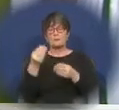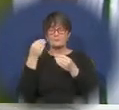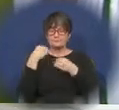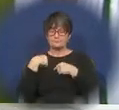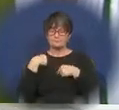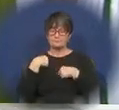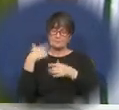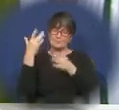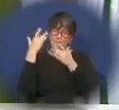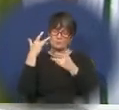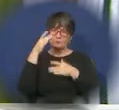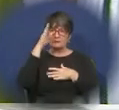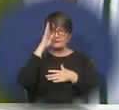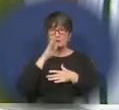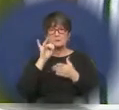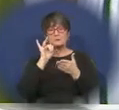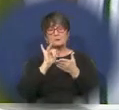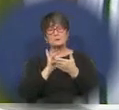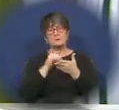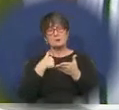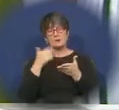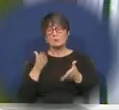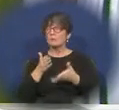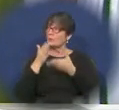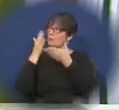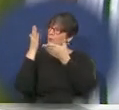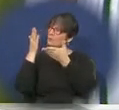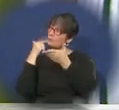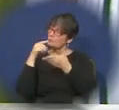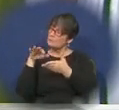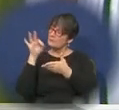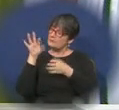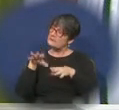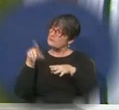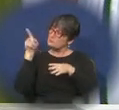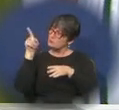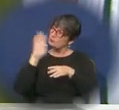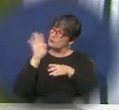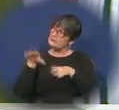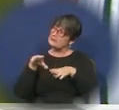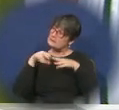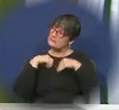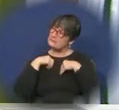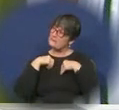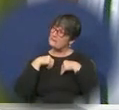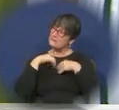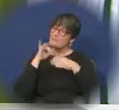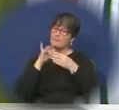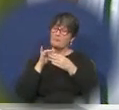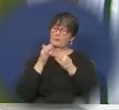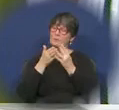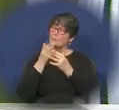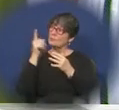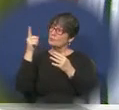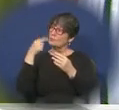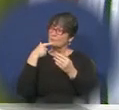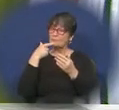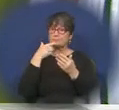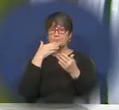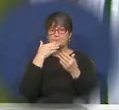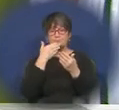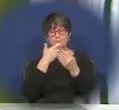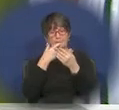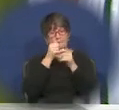O merciful God, that this our offering may find acceptance with you, and that through it the wellspring of